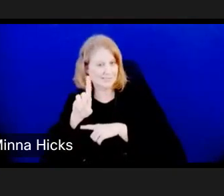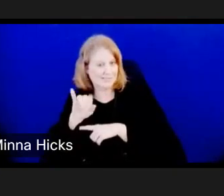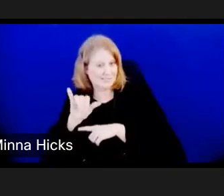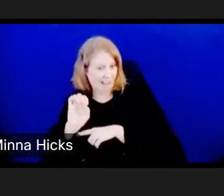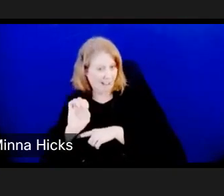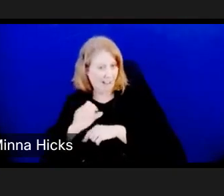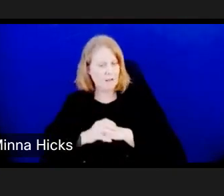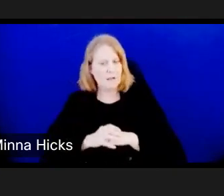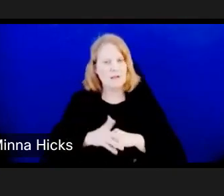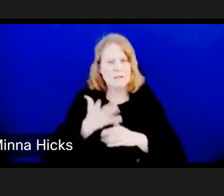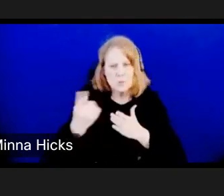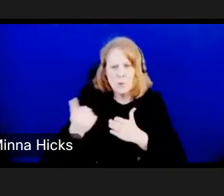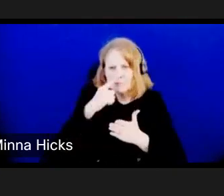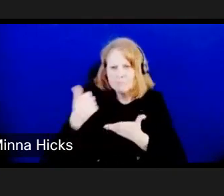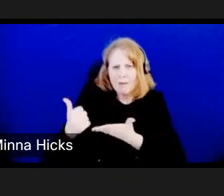appreciate it.